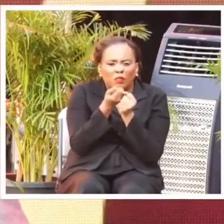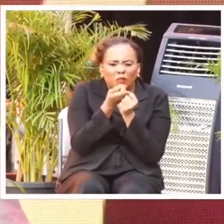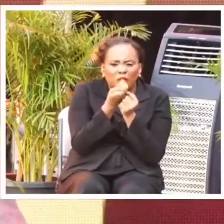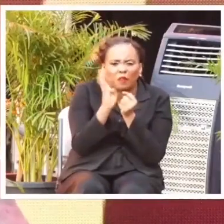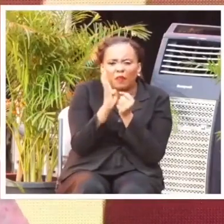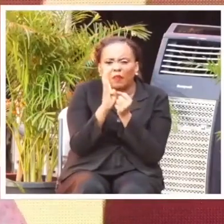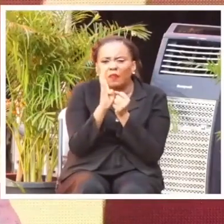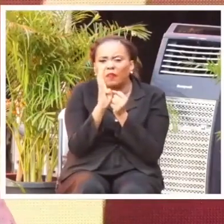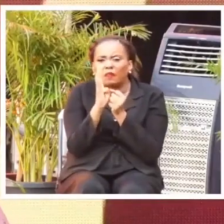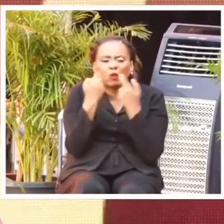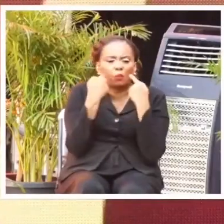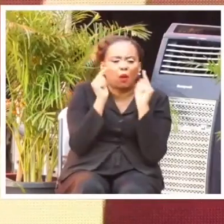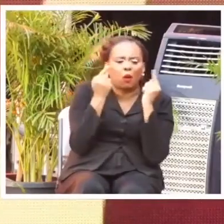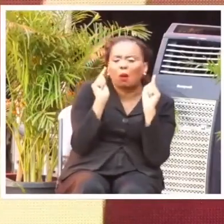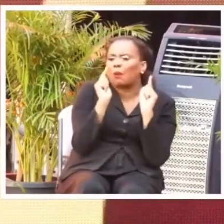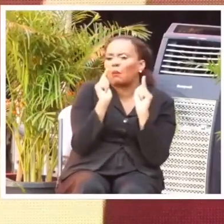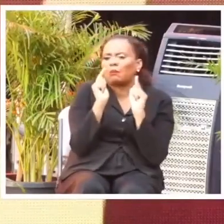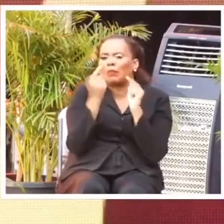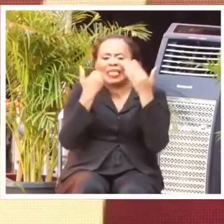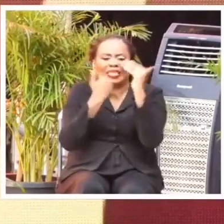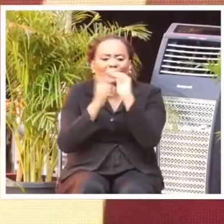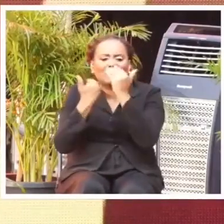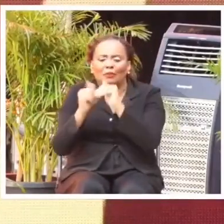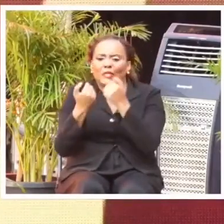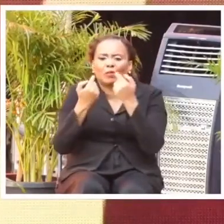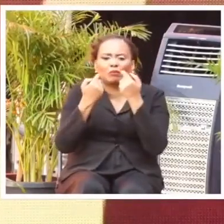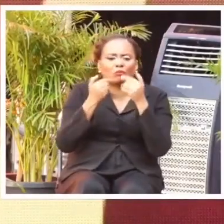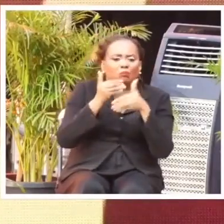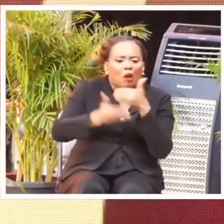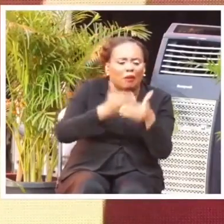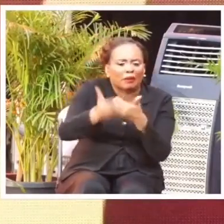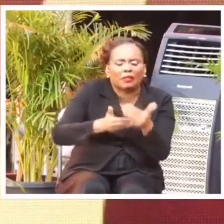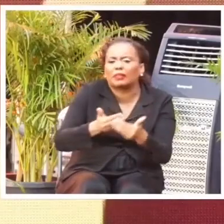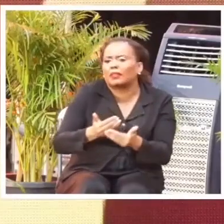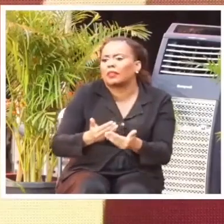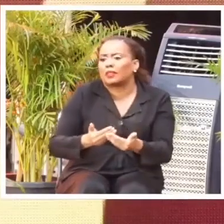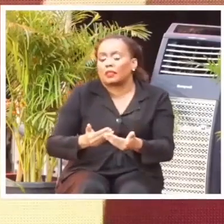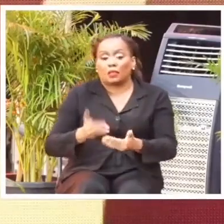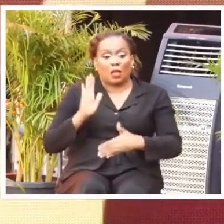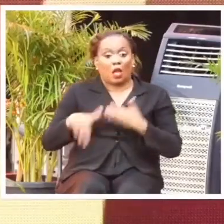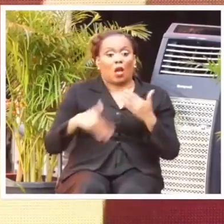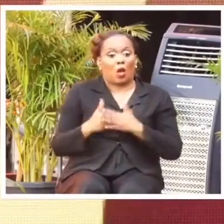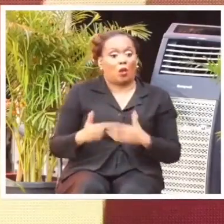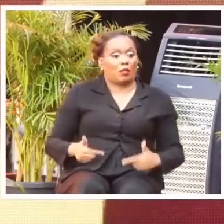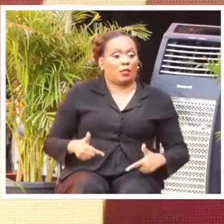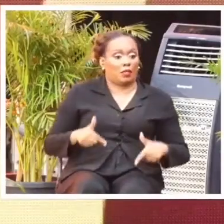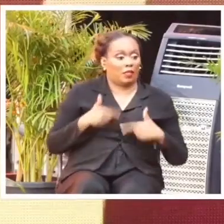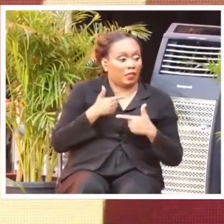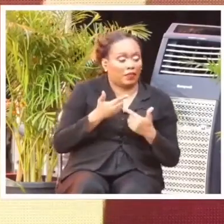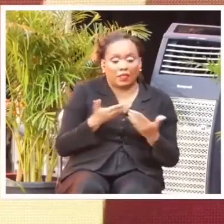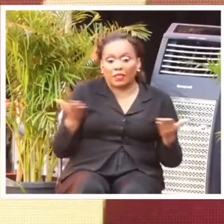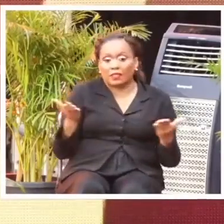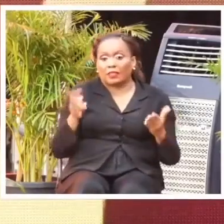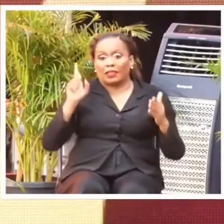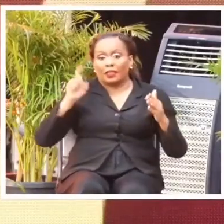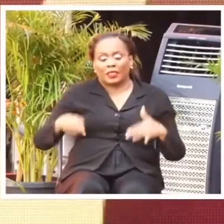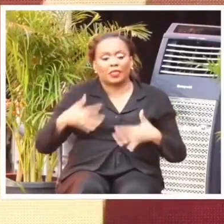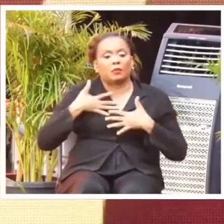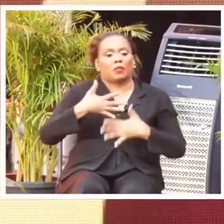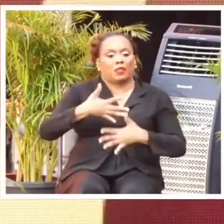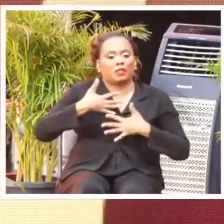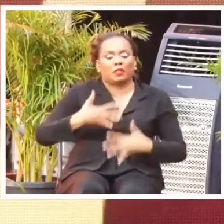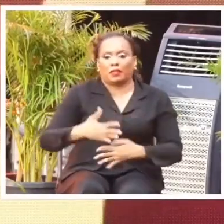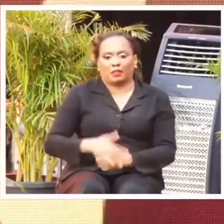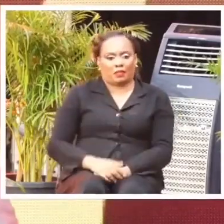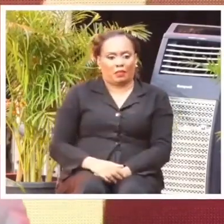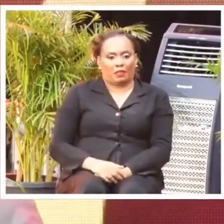our progress. Every living organism needs oxygen to survive. And